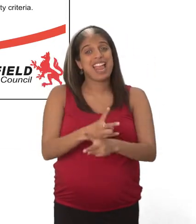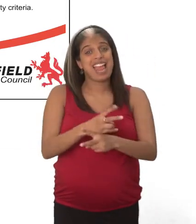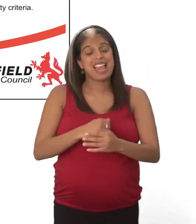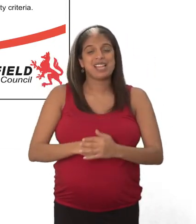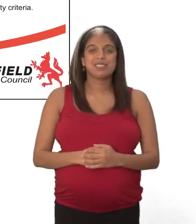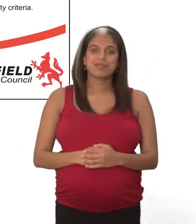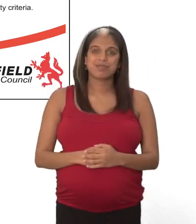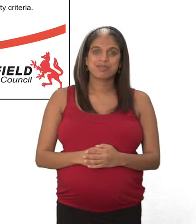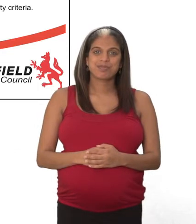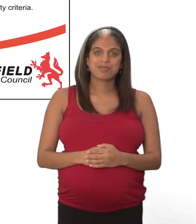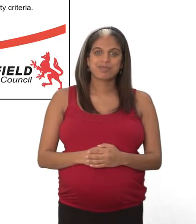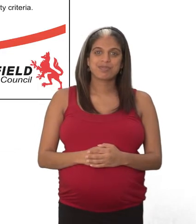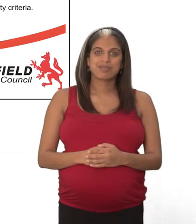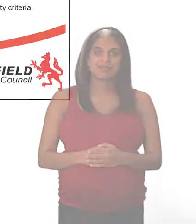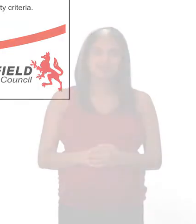www.enfield.gov.uk/adult-social-care.